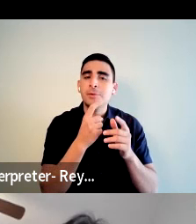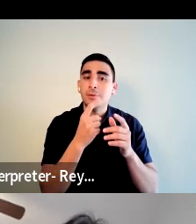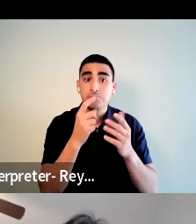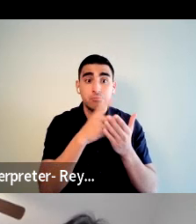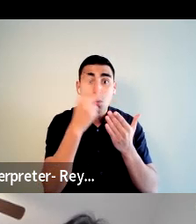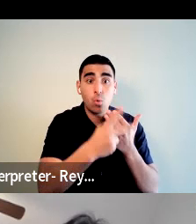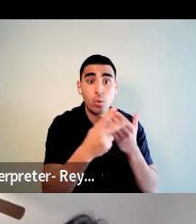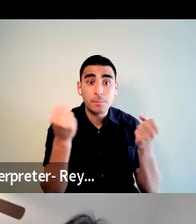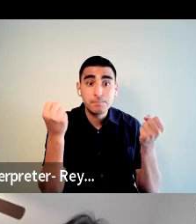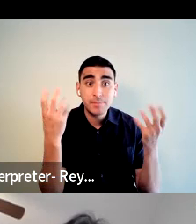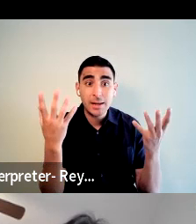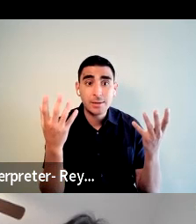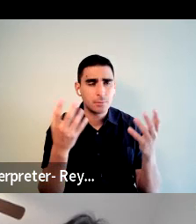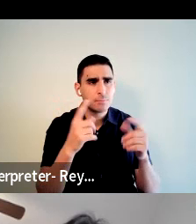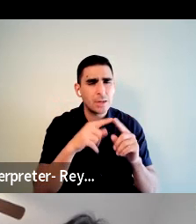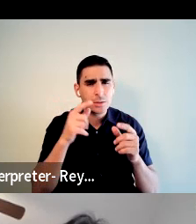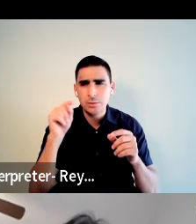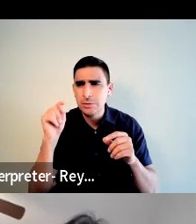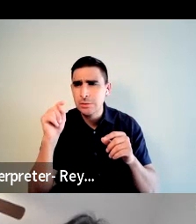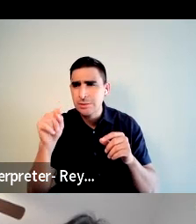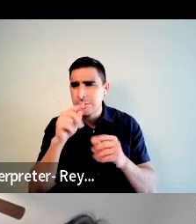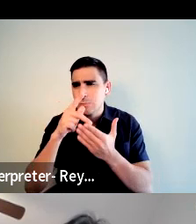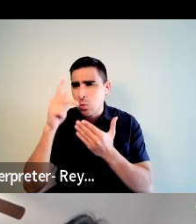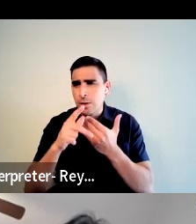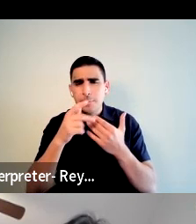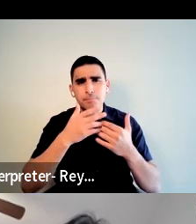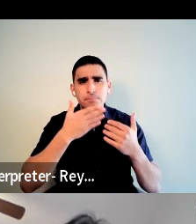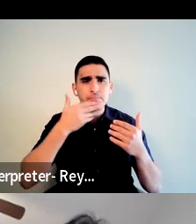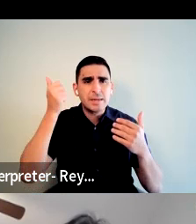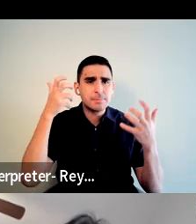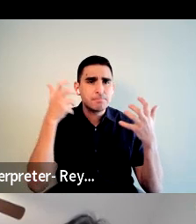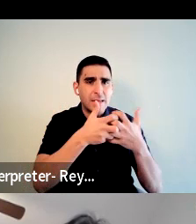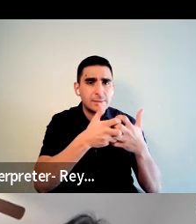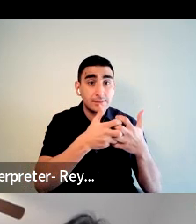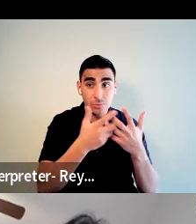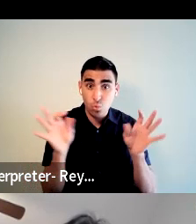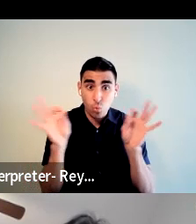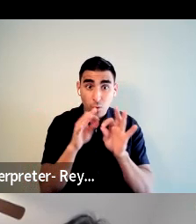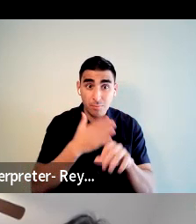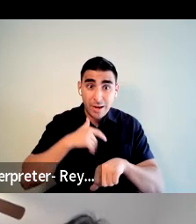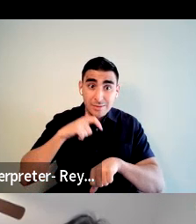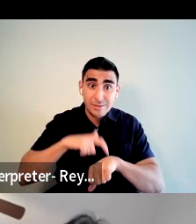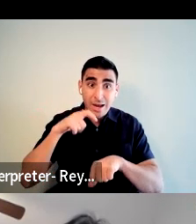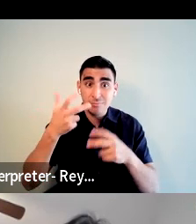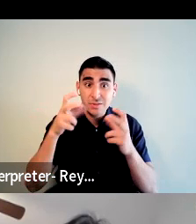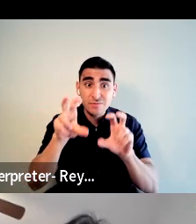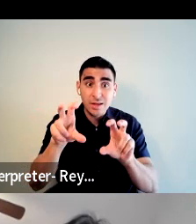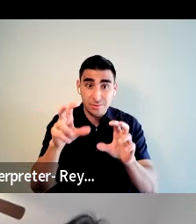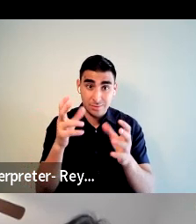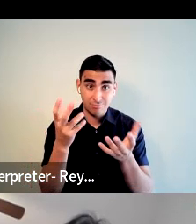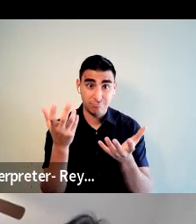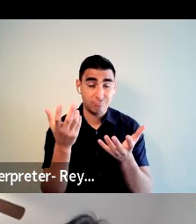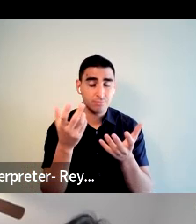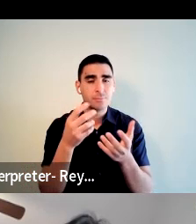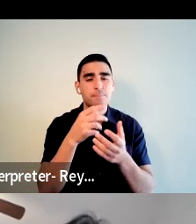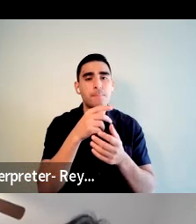fits the community the best, what's worth putting time and effort into in the different communities